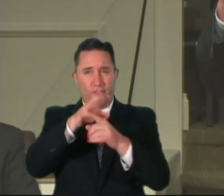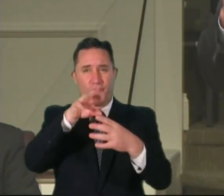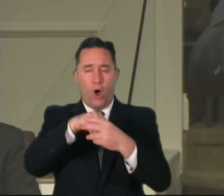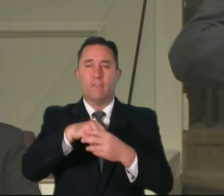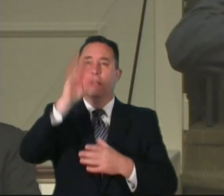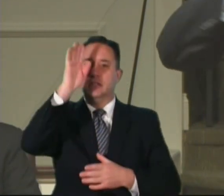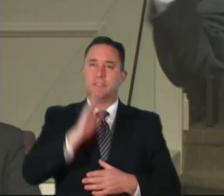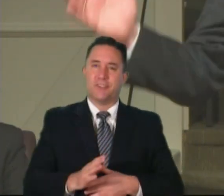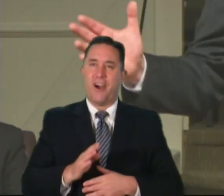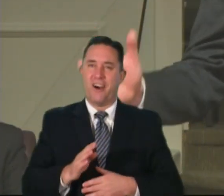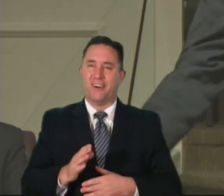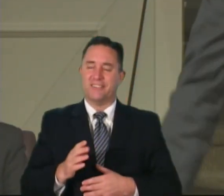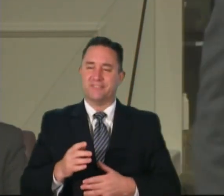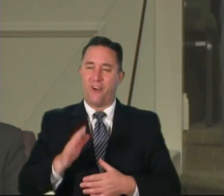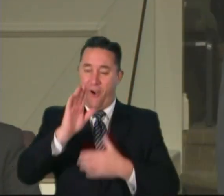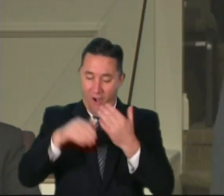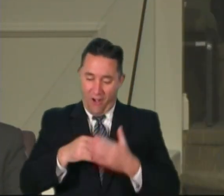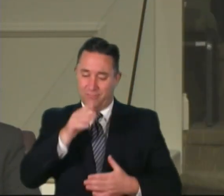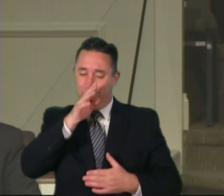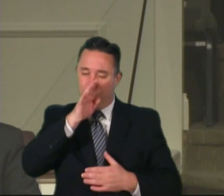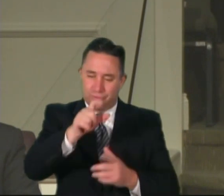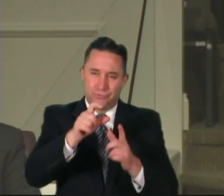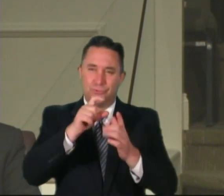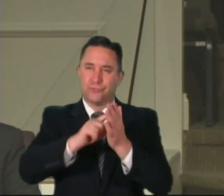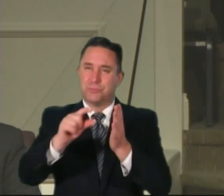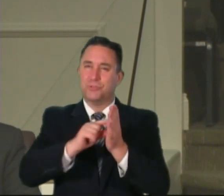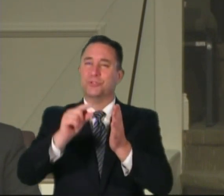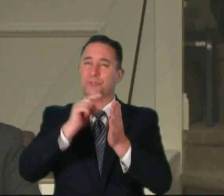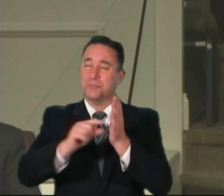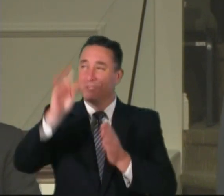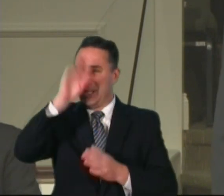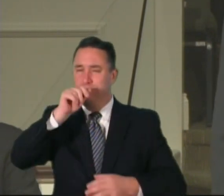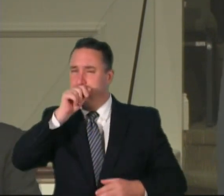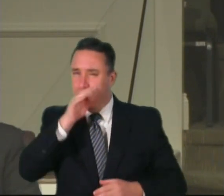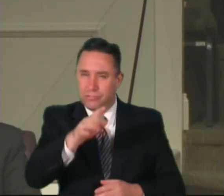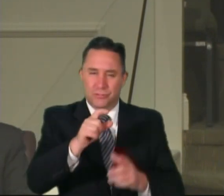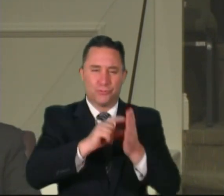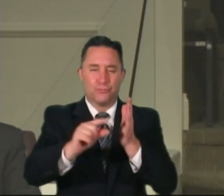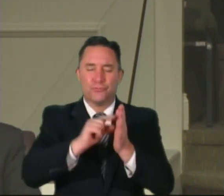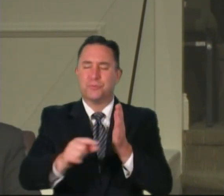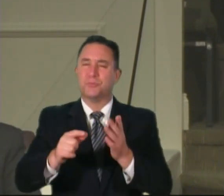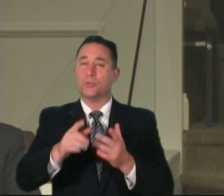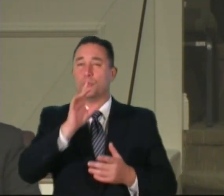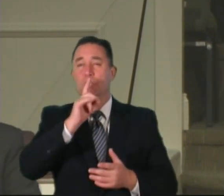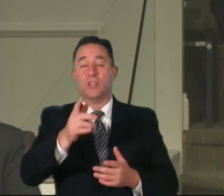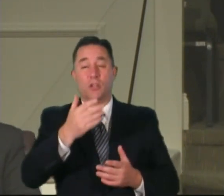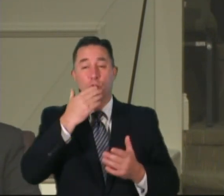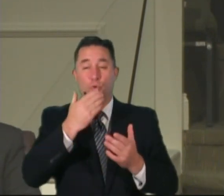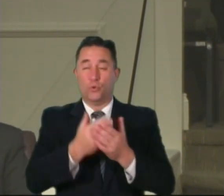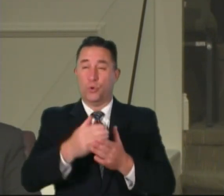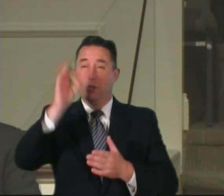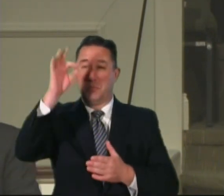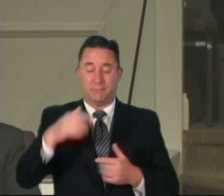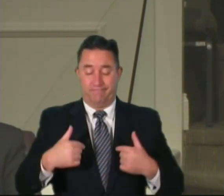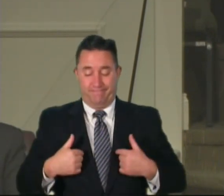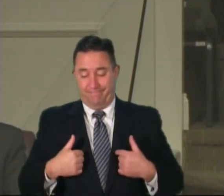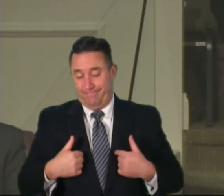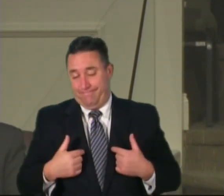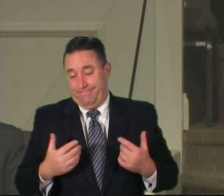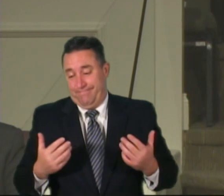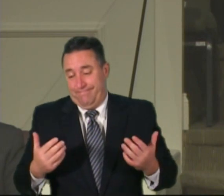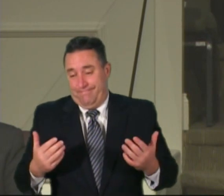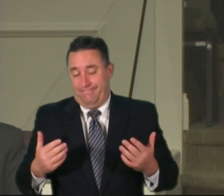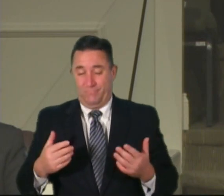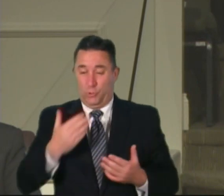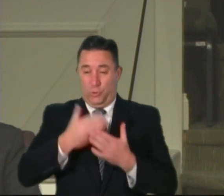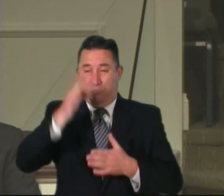has inspired all of the Scriptures. All Scriptures give my inspiration of God, and really a good pastor, and I'm not so sure I'm